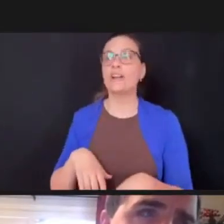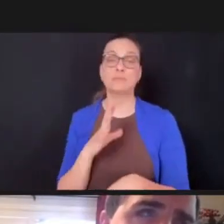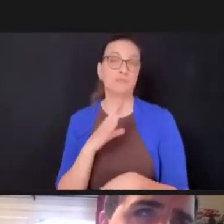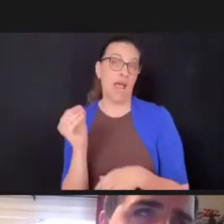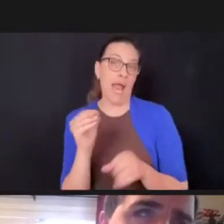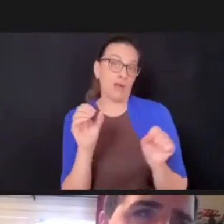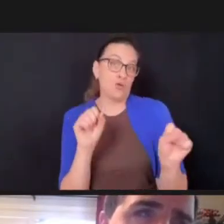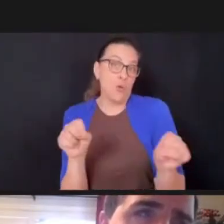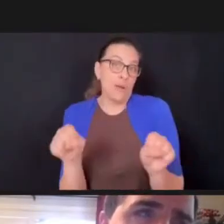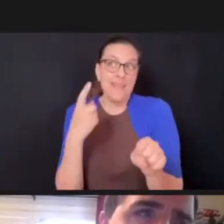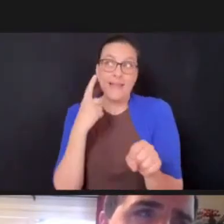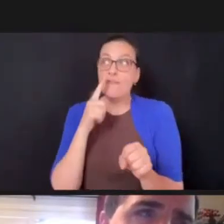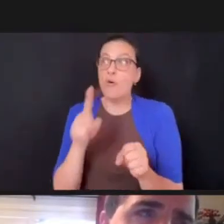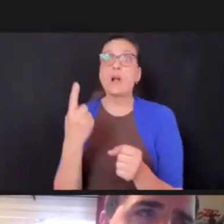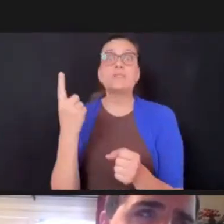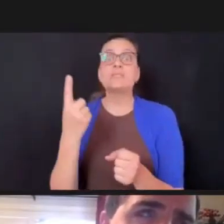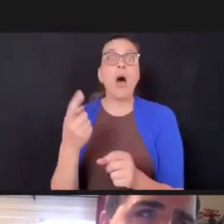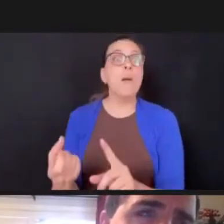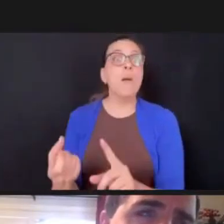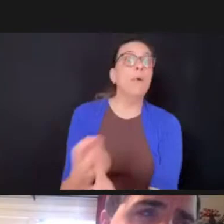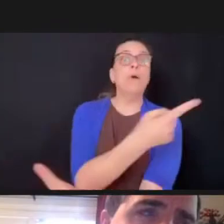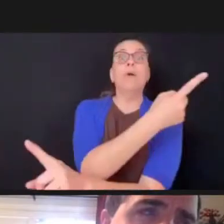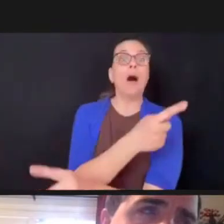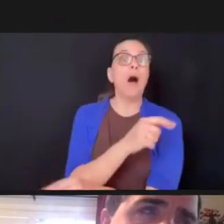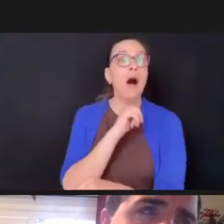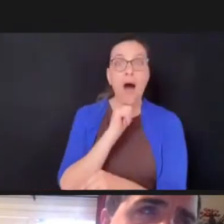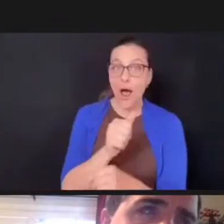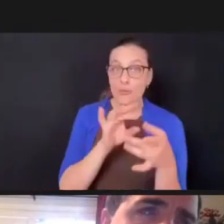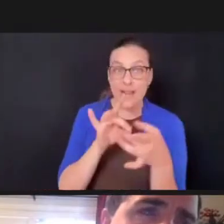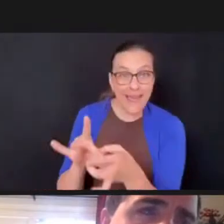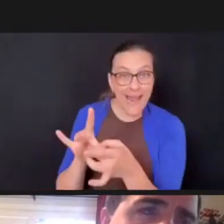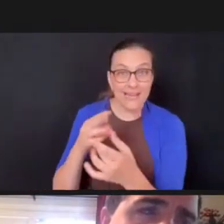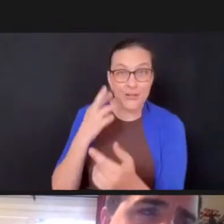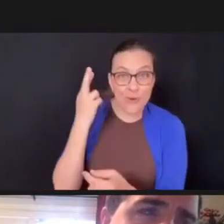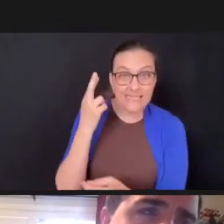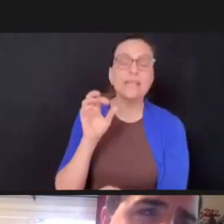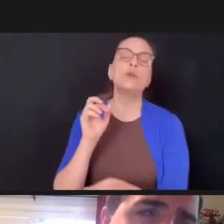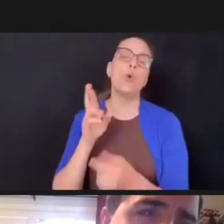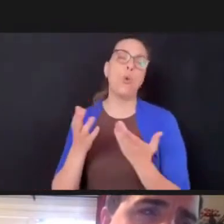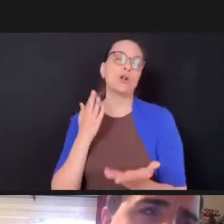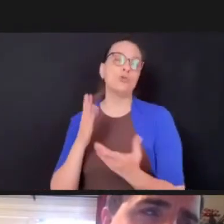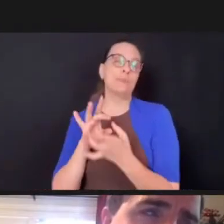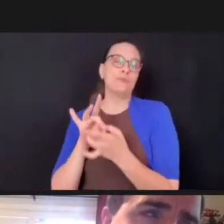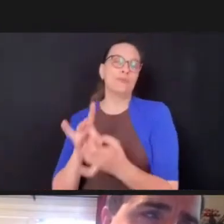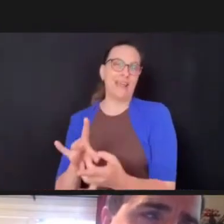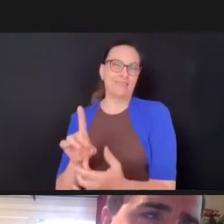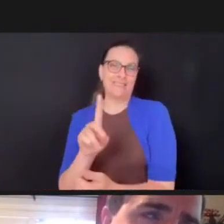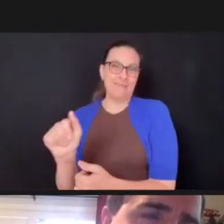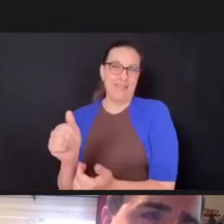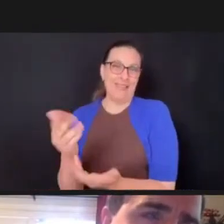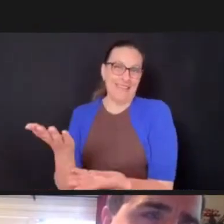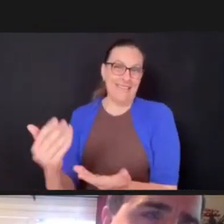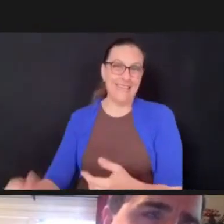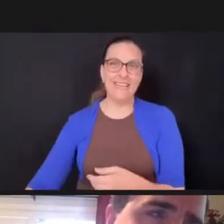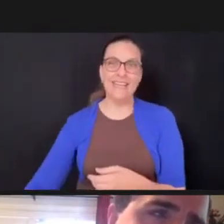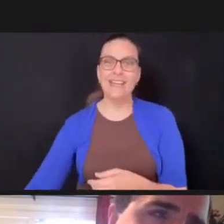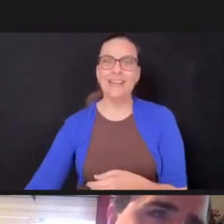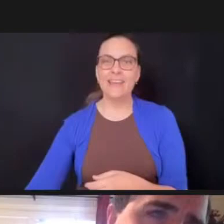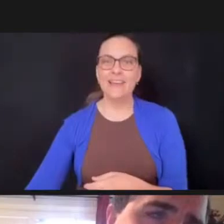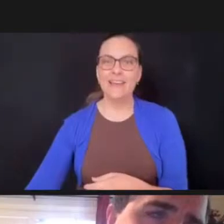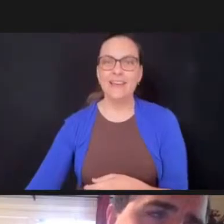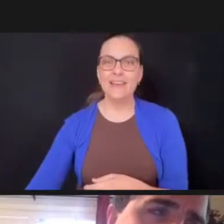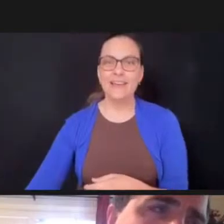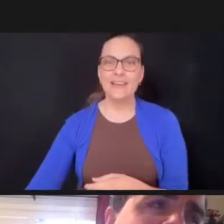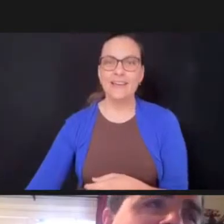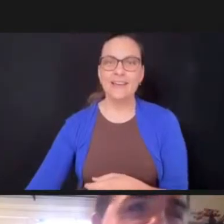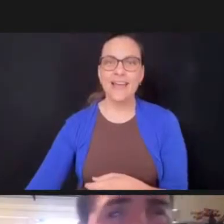for some totally unrelated reason, or it could be because of something disability related. And that uncertainty